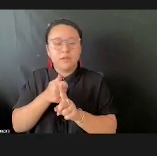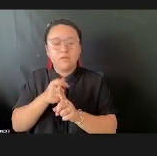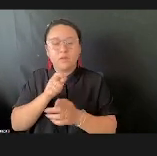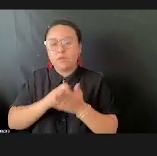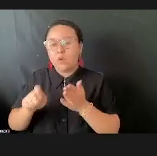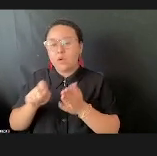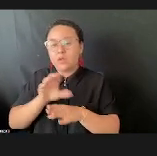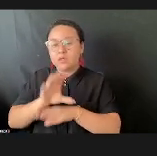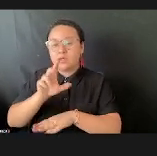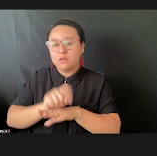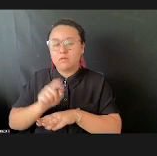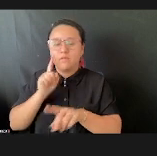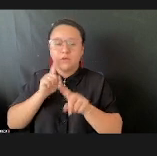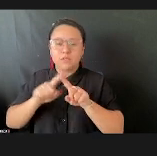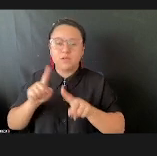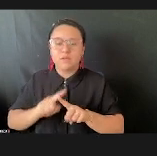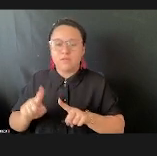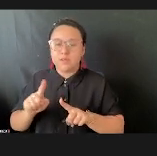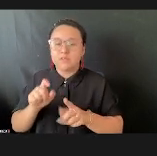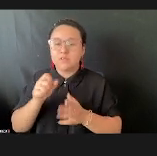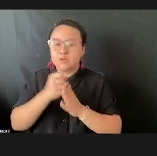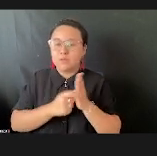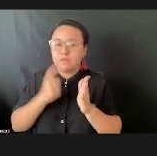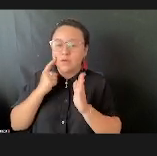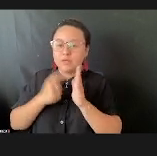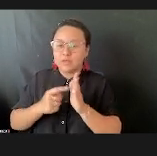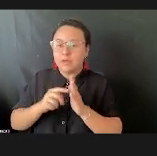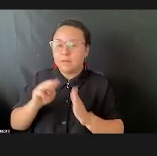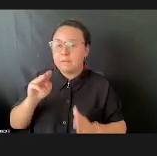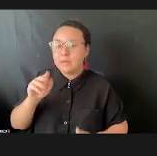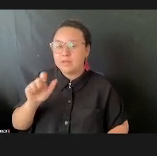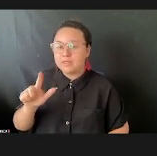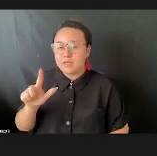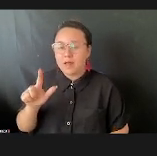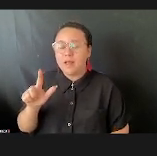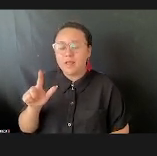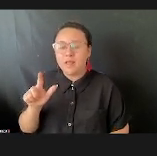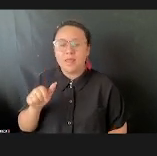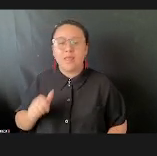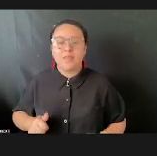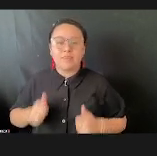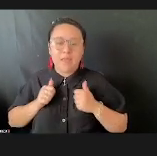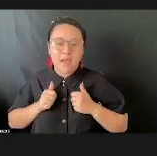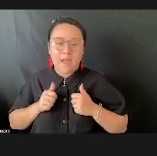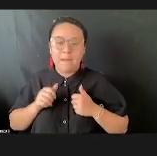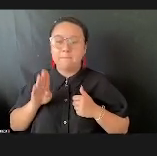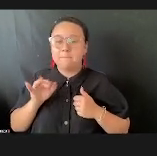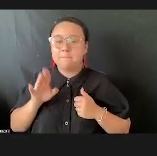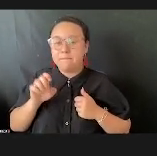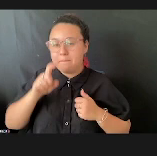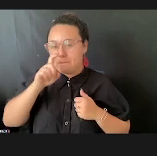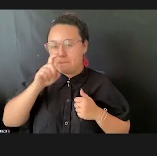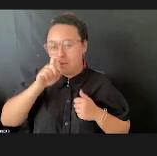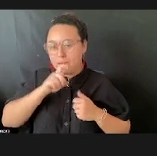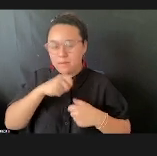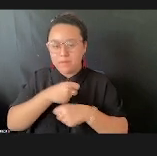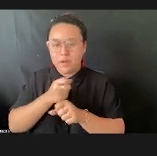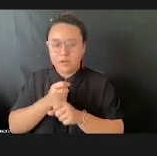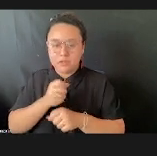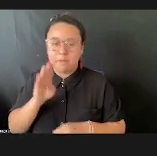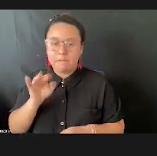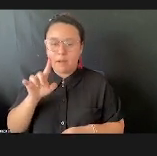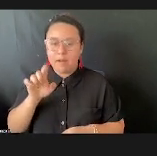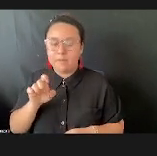for Mattel's live Barbie productions, including Barbie Live, and she was a consultant on the animated Disney series Elena